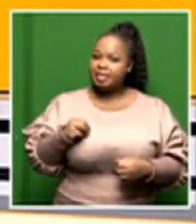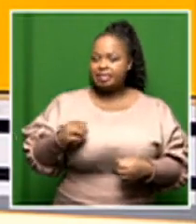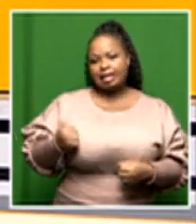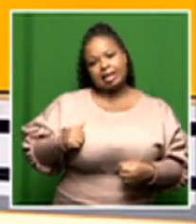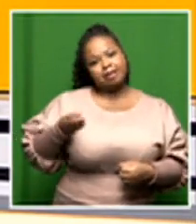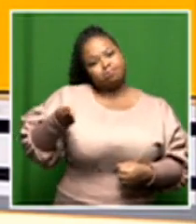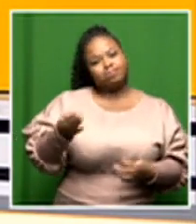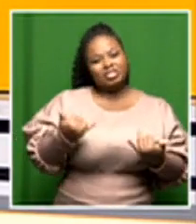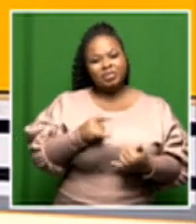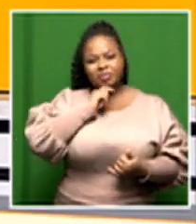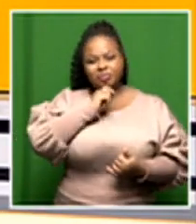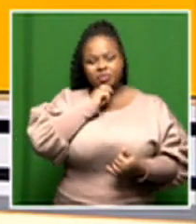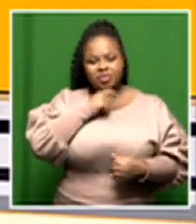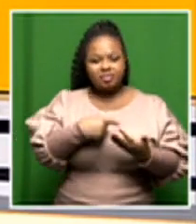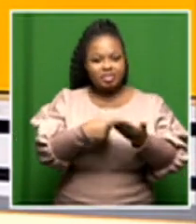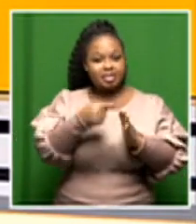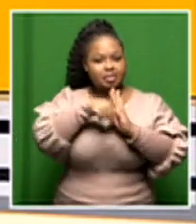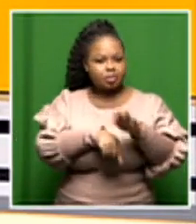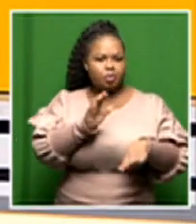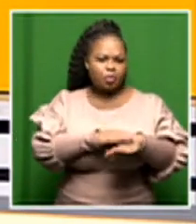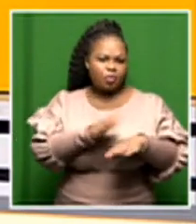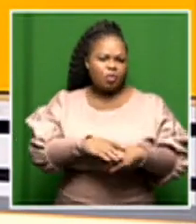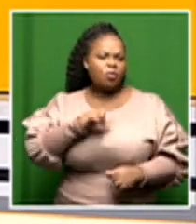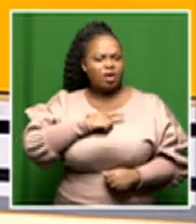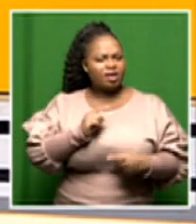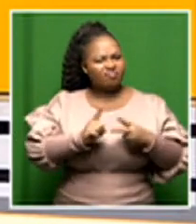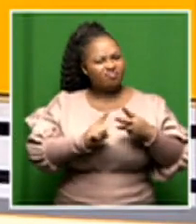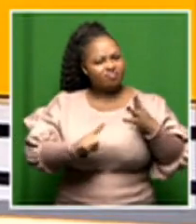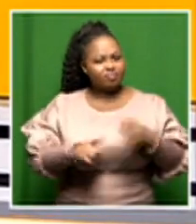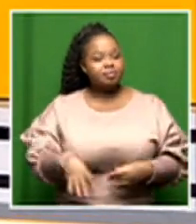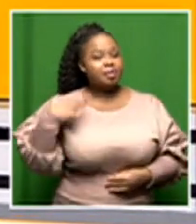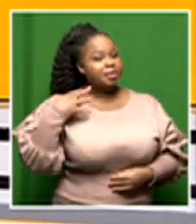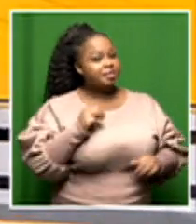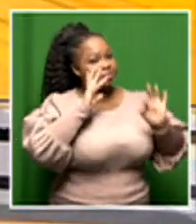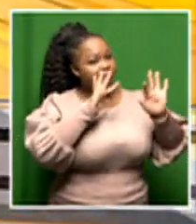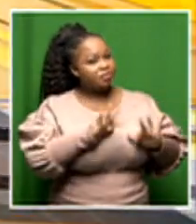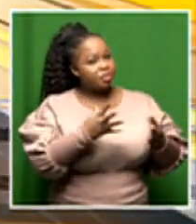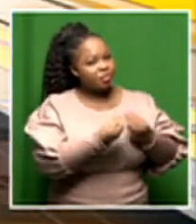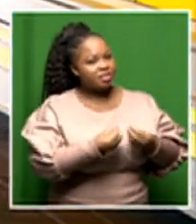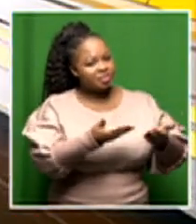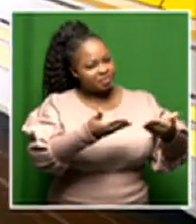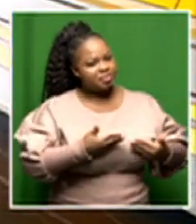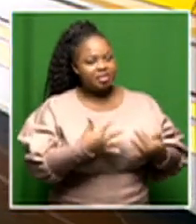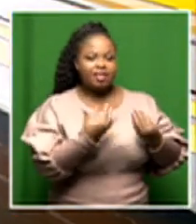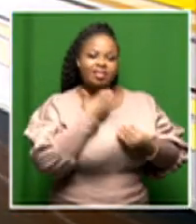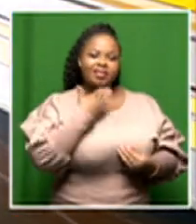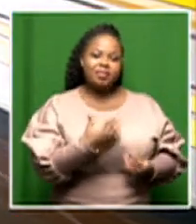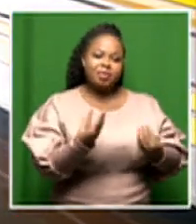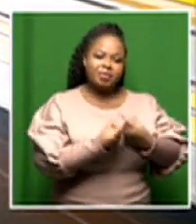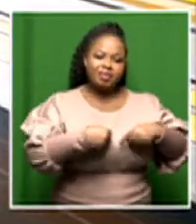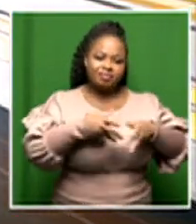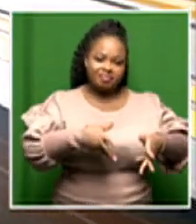morning to discuss this and, of course, as many issues as we can. Minister, wonderful to have you. Welcome. Thanks for being our guest.